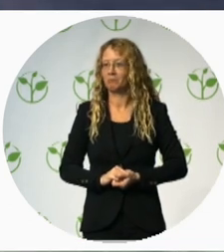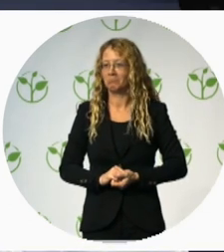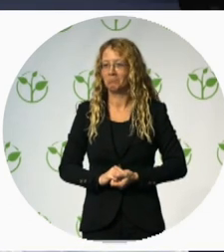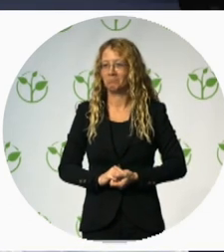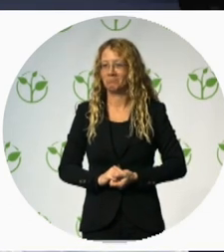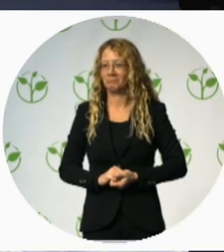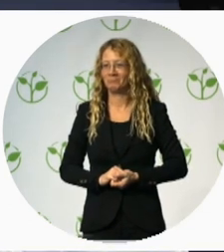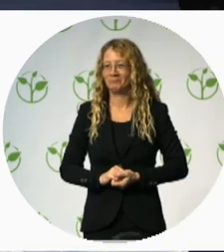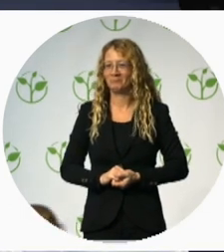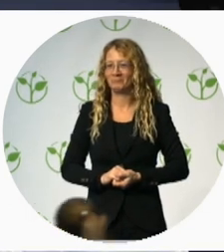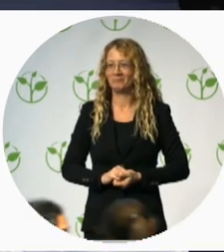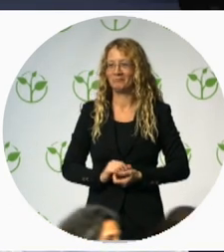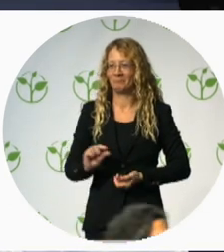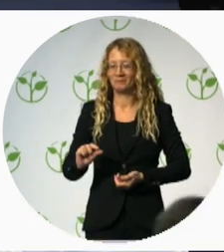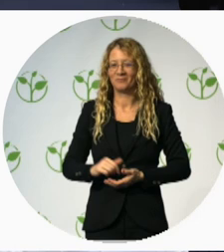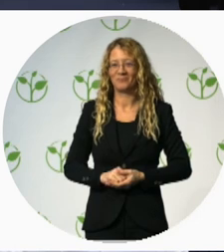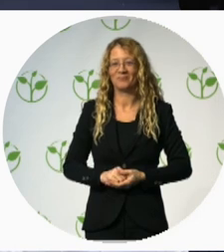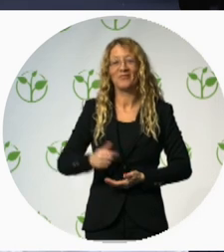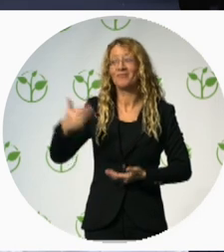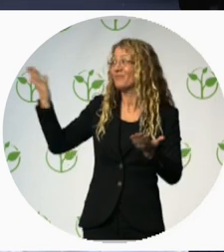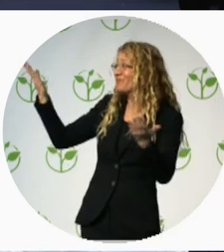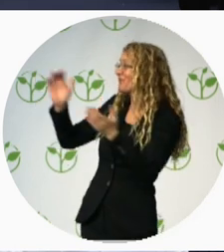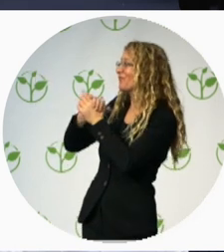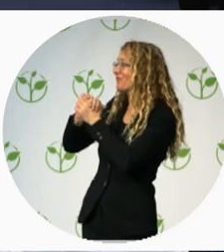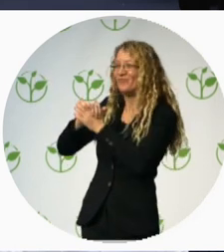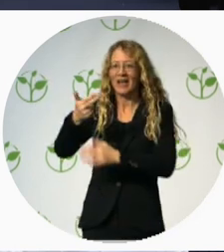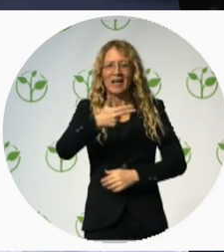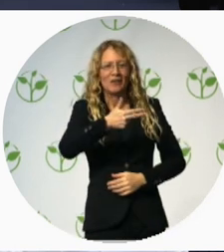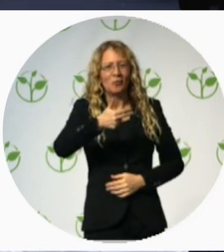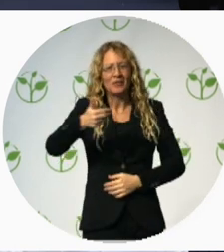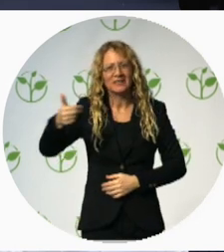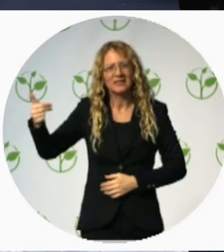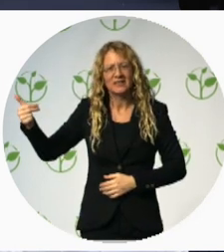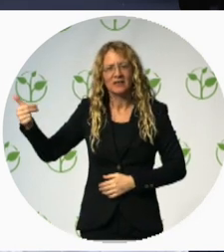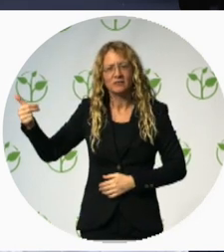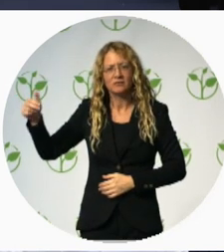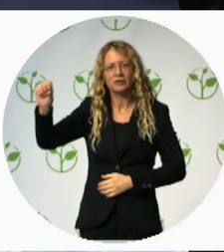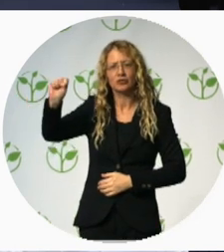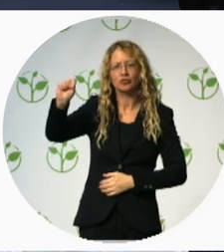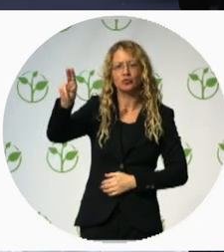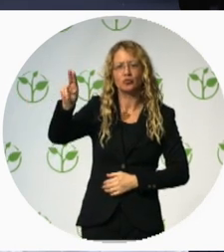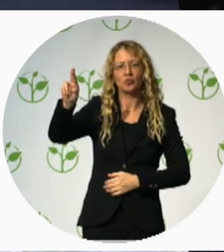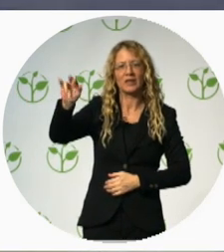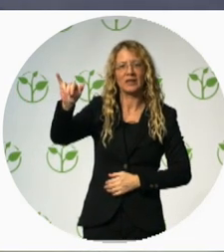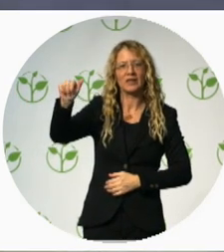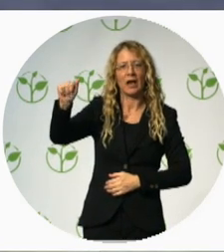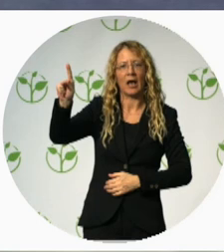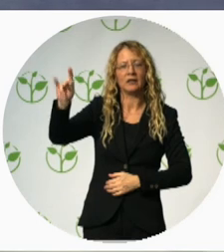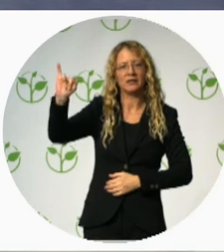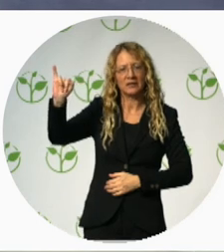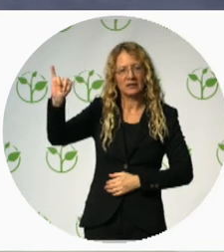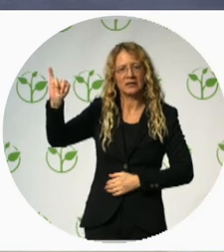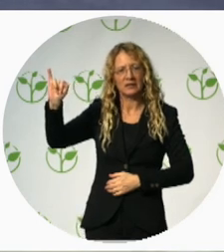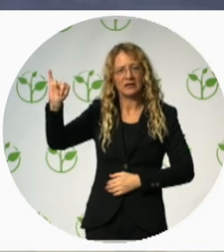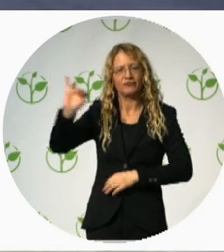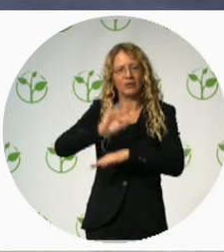Congratulations to Suryakanti from Indonesia. Yayasan Suryakanti Badung is a nonprofit foundation that specializes in